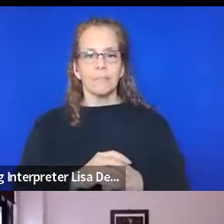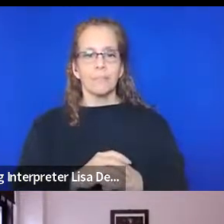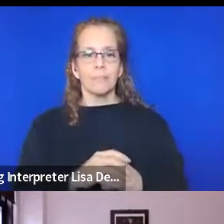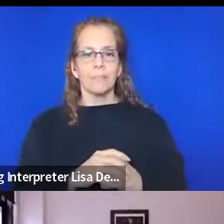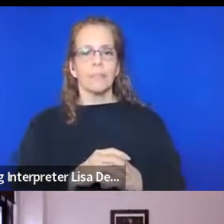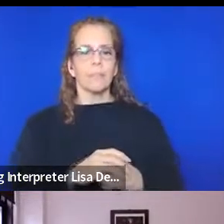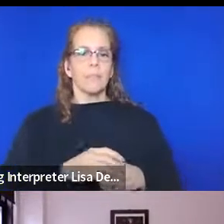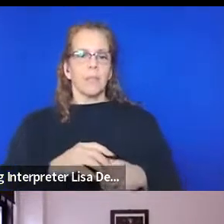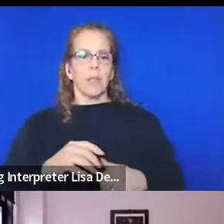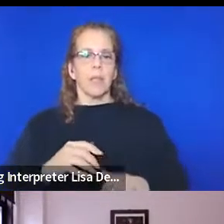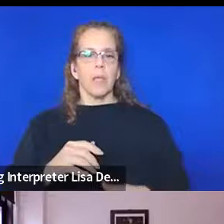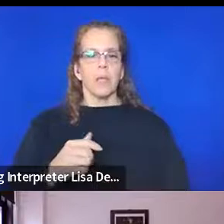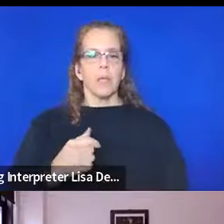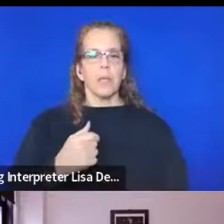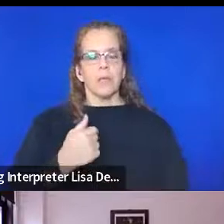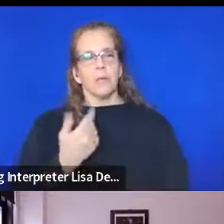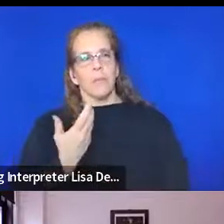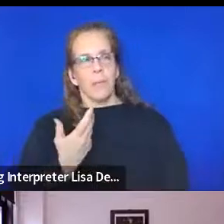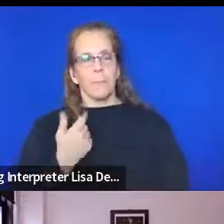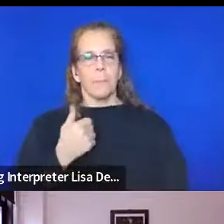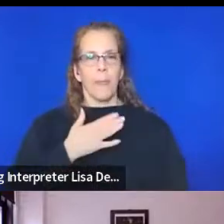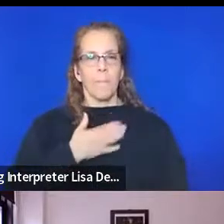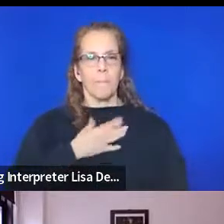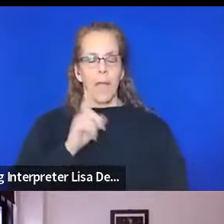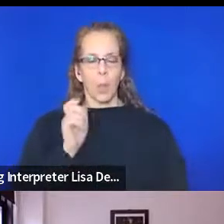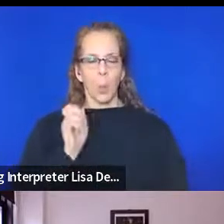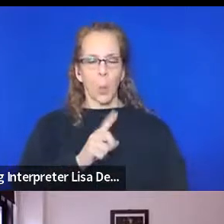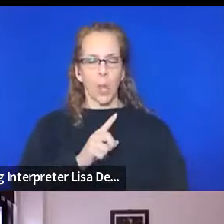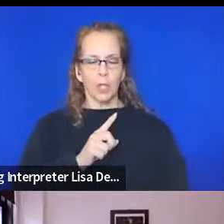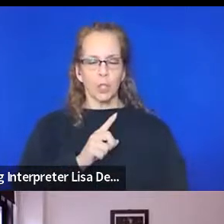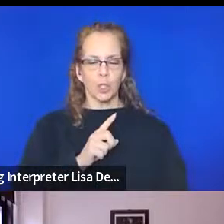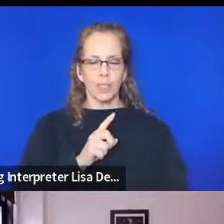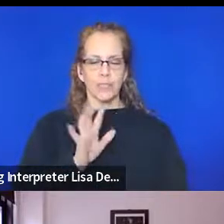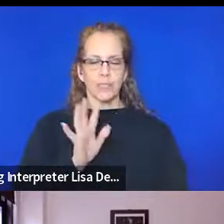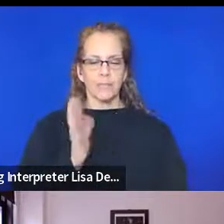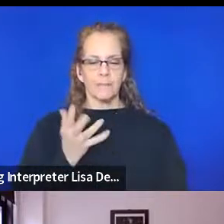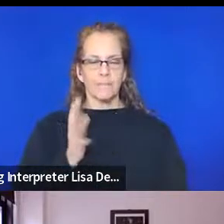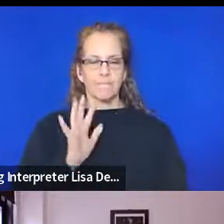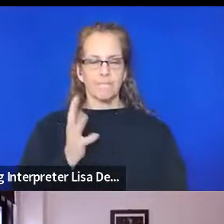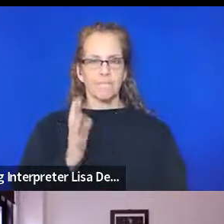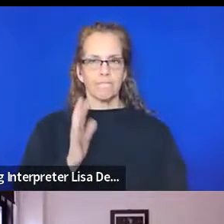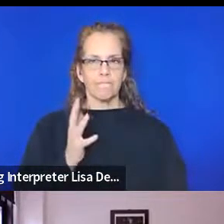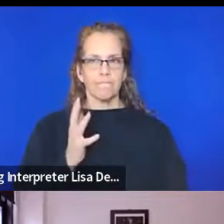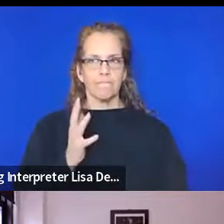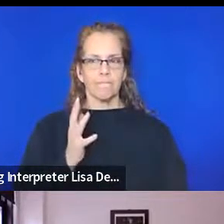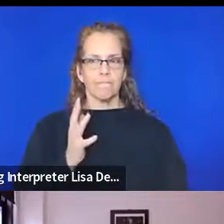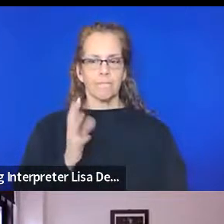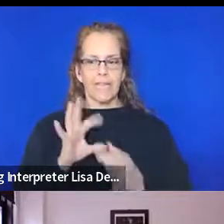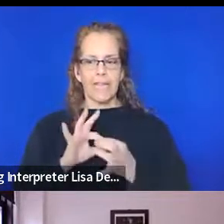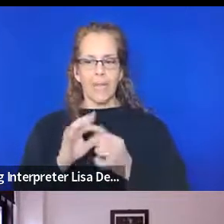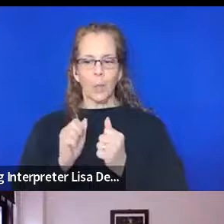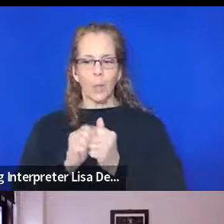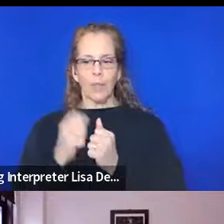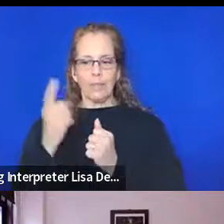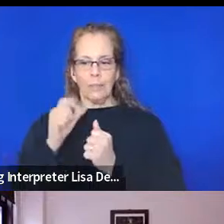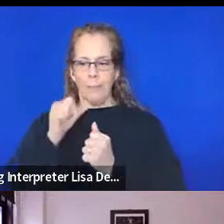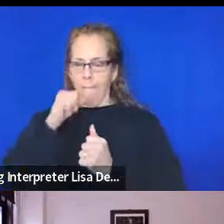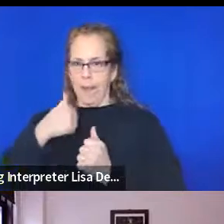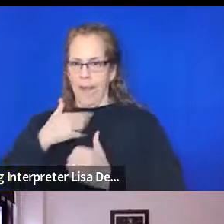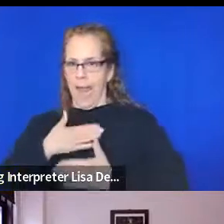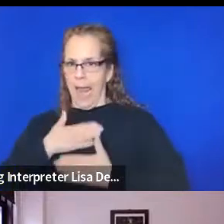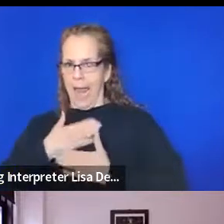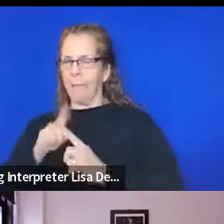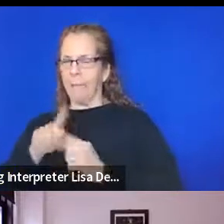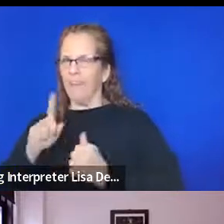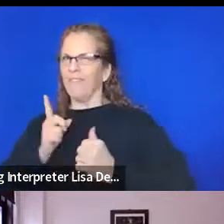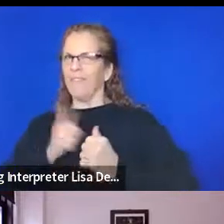the question I'm going to ask is kind of out of like what I'm not happy about. So I'm going to share one thing that I am happy